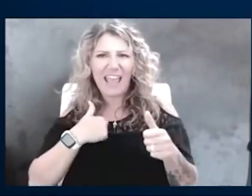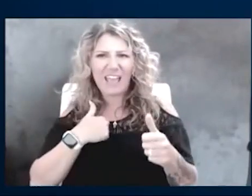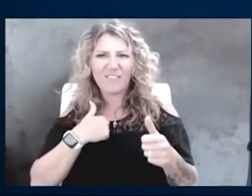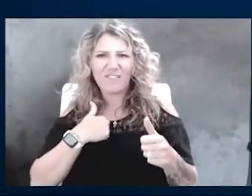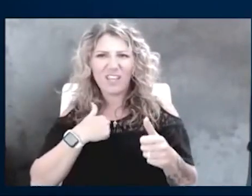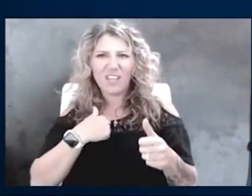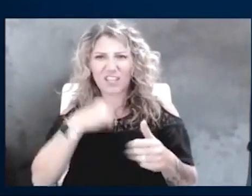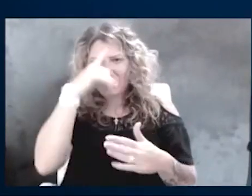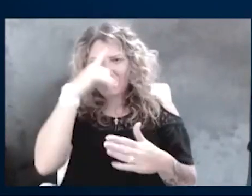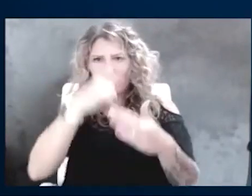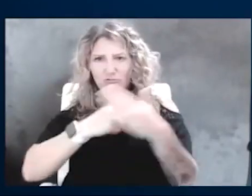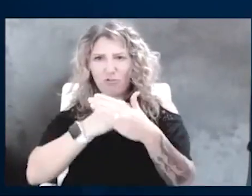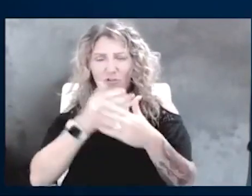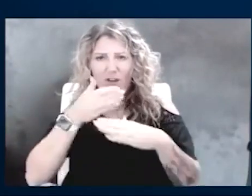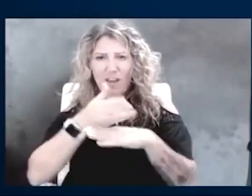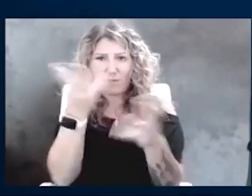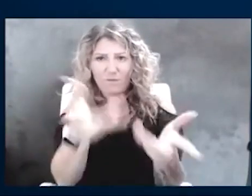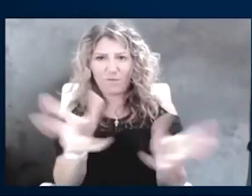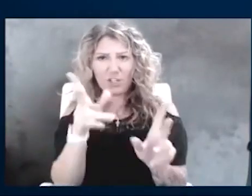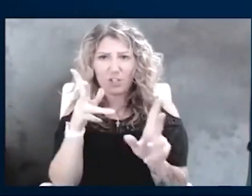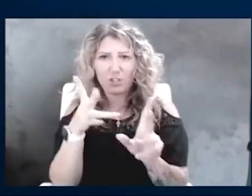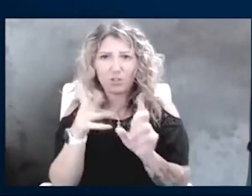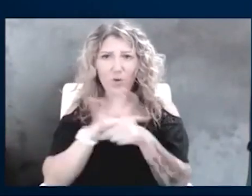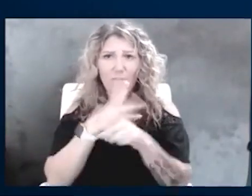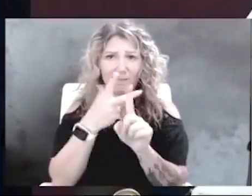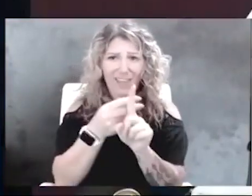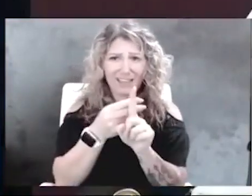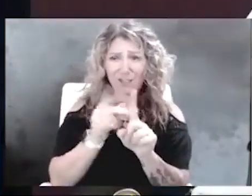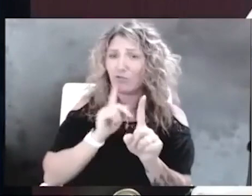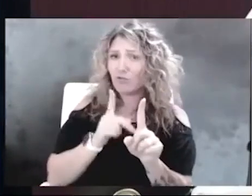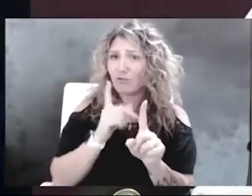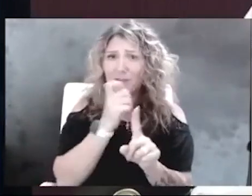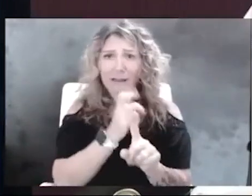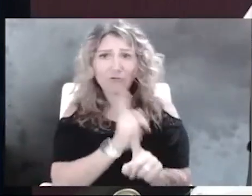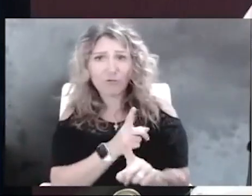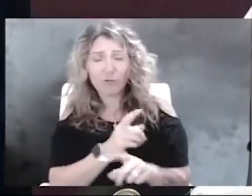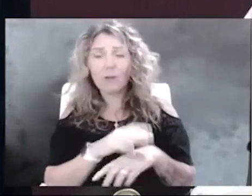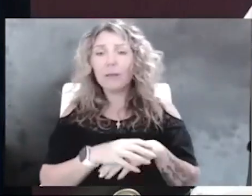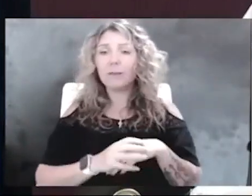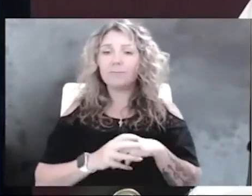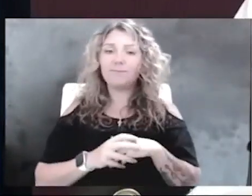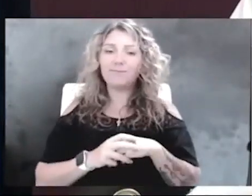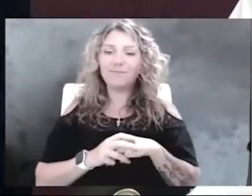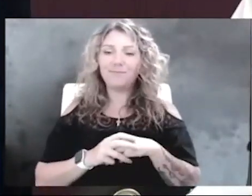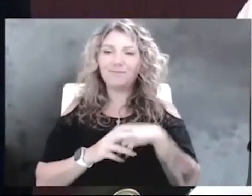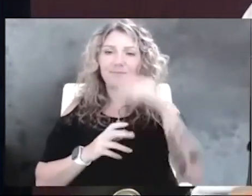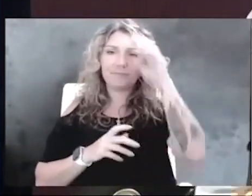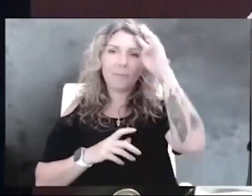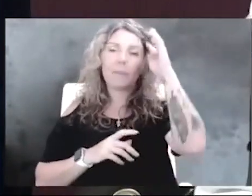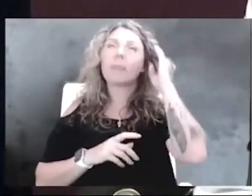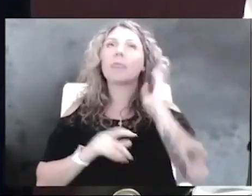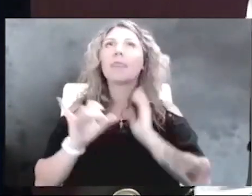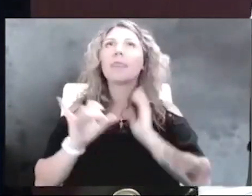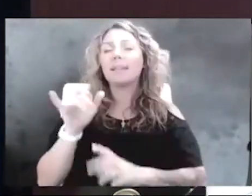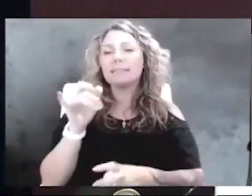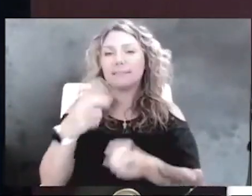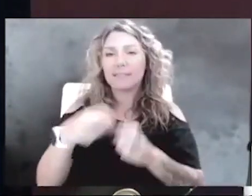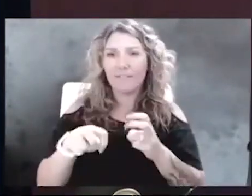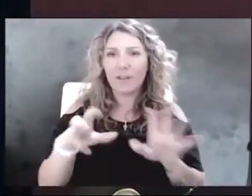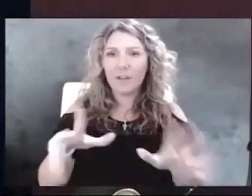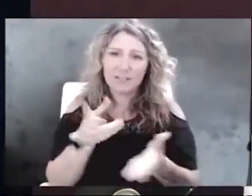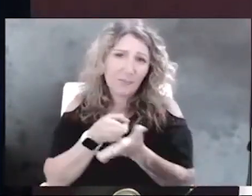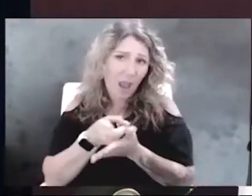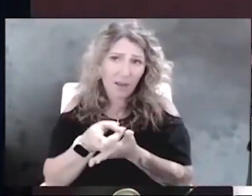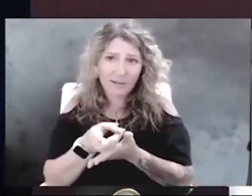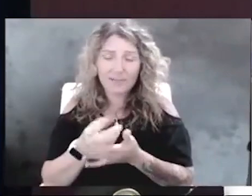vaccine. True or not true? Yeah. Okay. So that's a hard one. Let's be honest about it. There's a